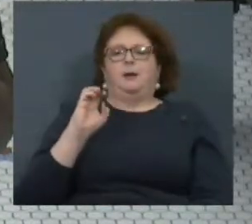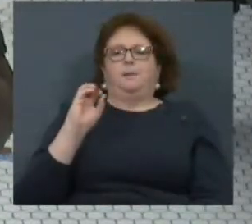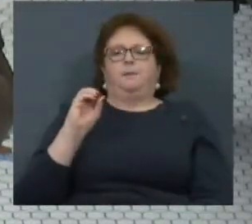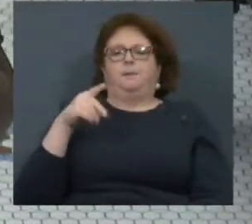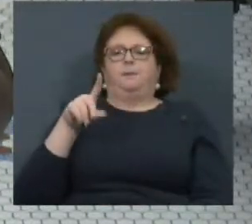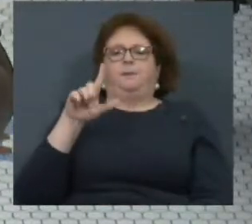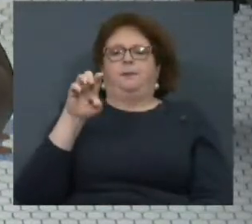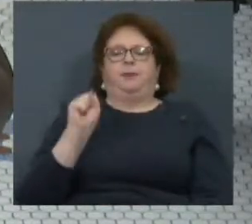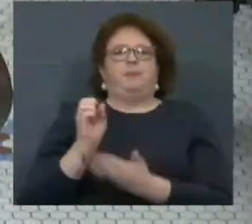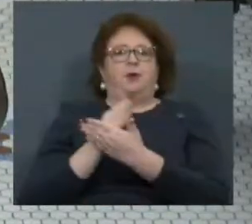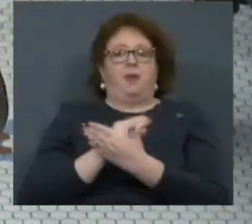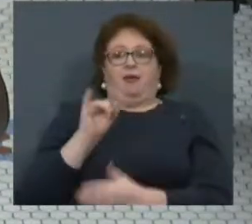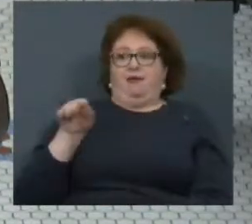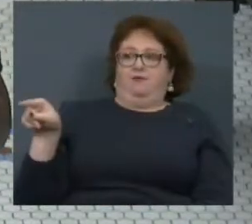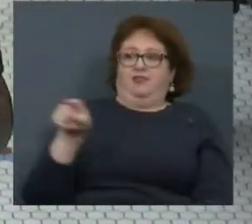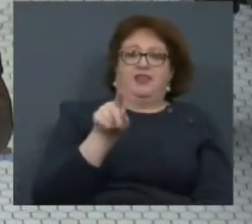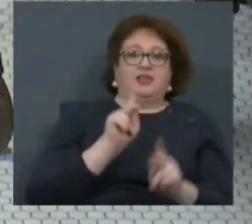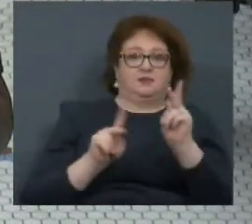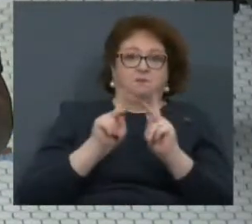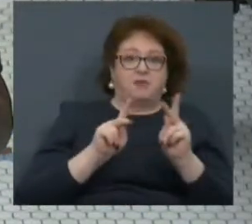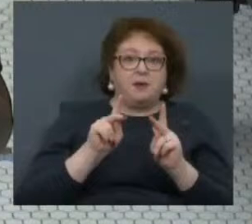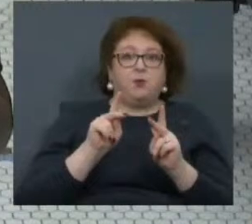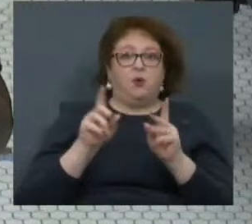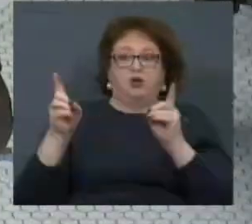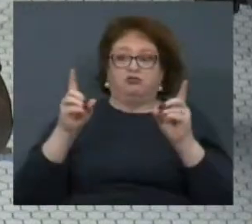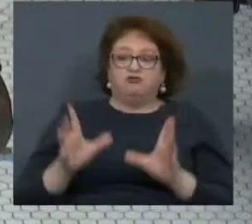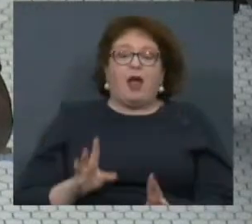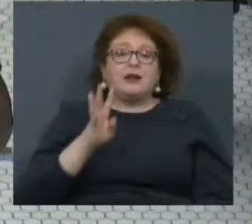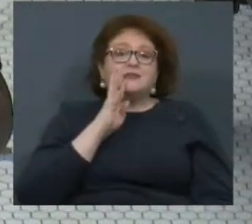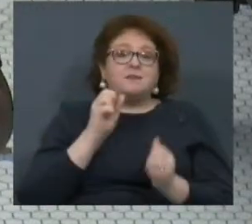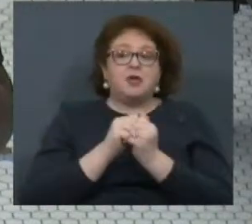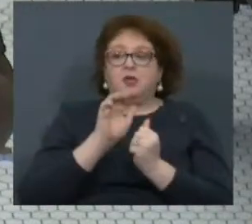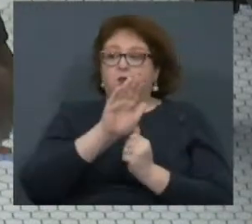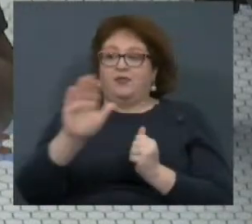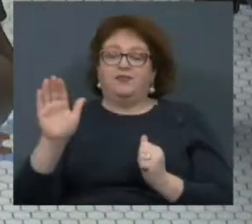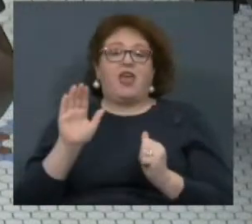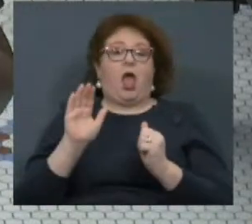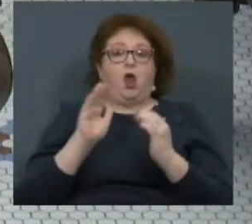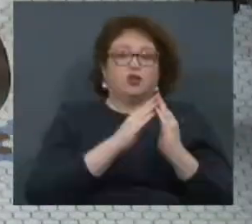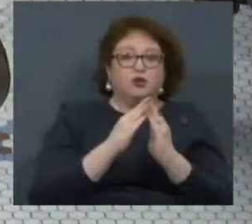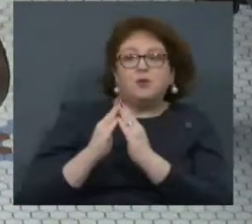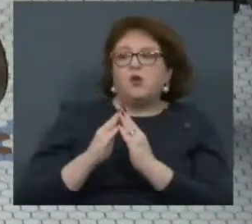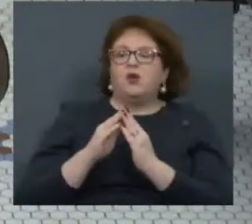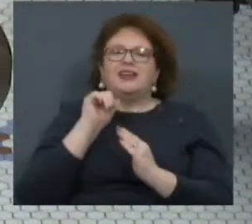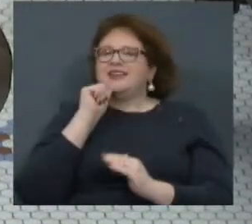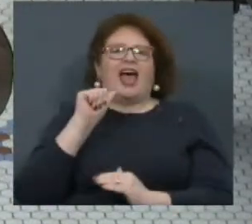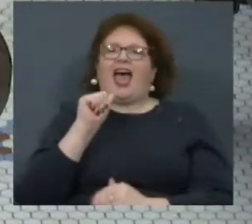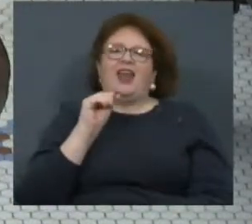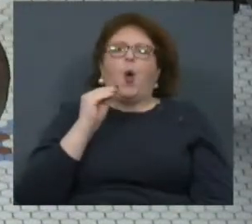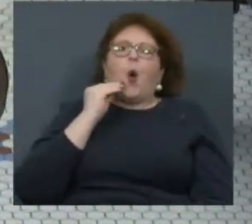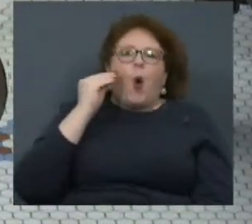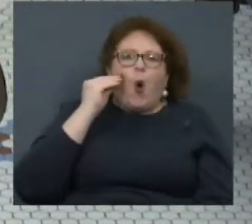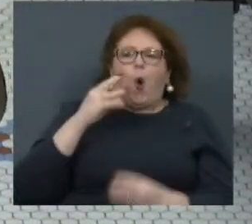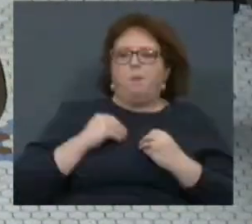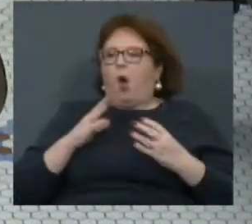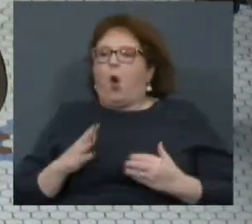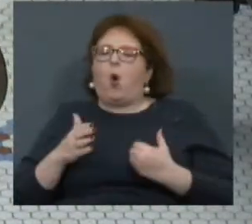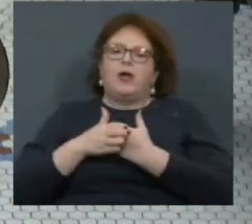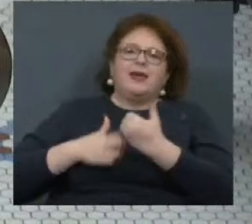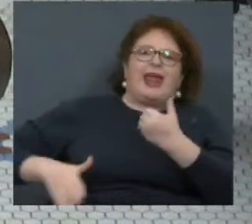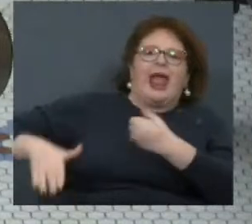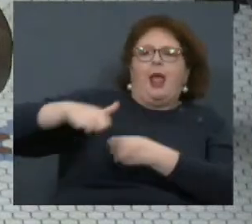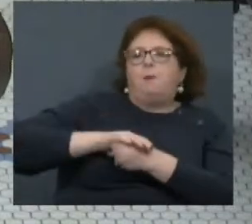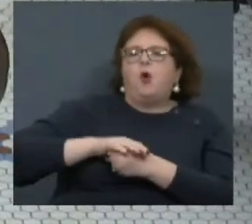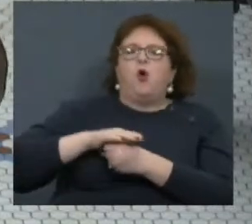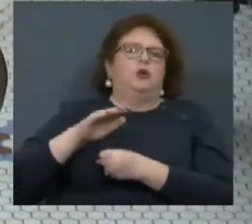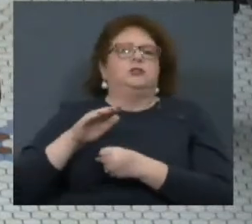to constituents in their community, I'm not talking about going to neighborhood association meetings or meetings with in spaces that most of us